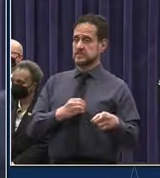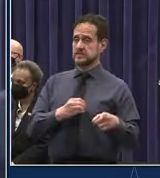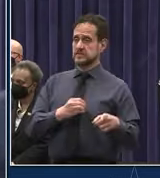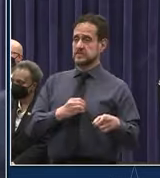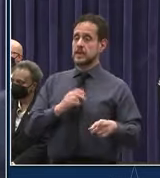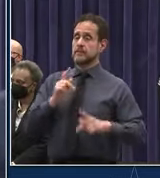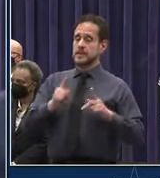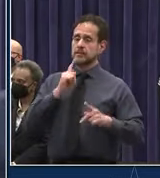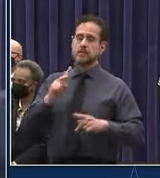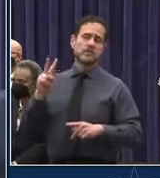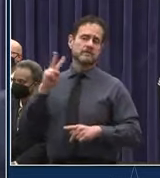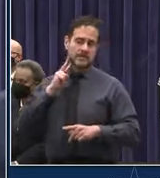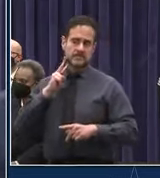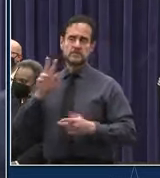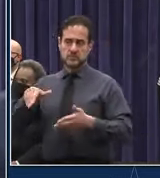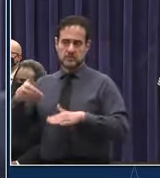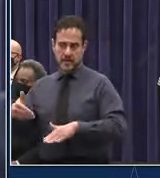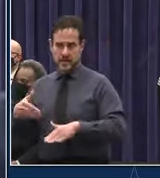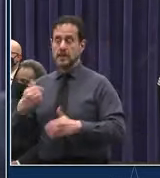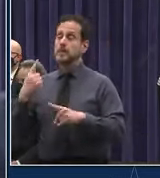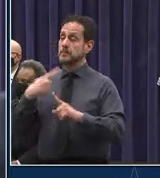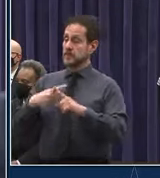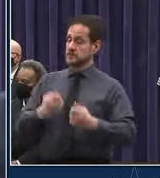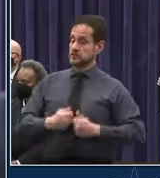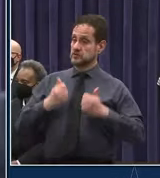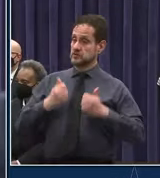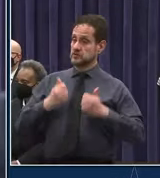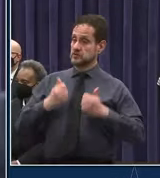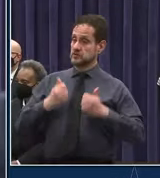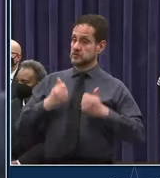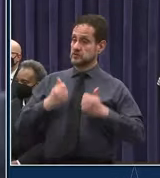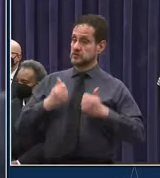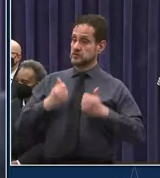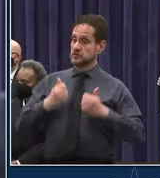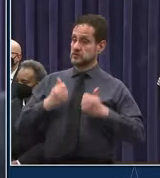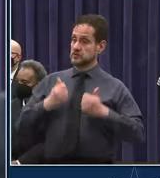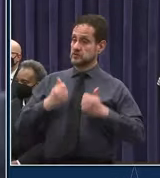are at the center of our work, which is why we practice